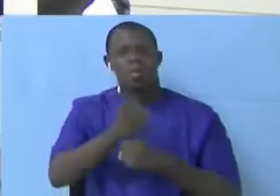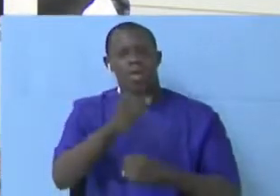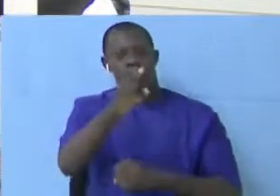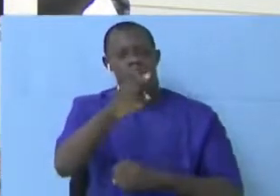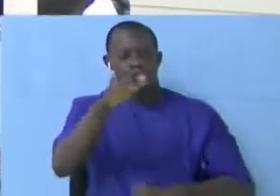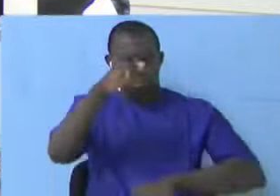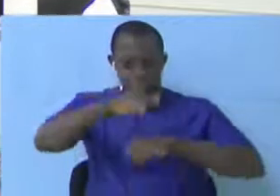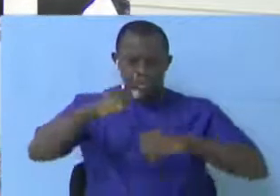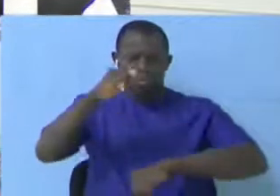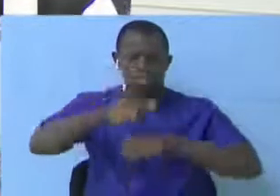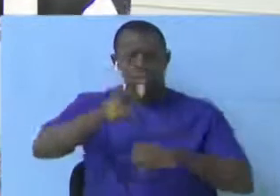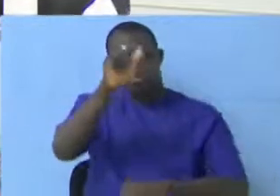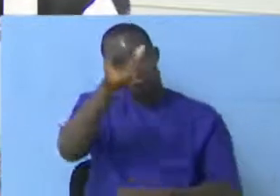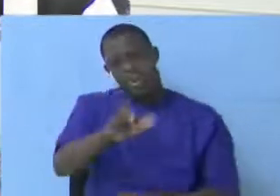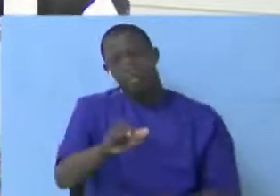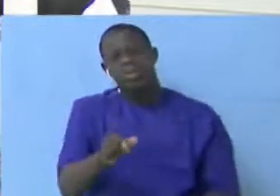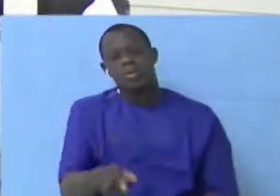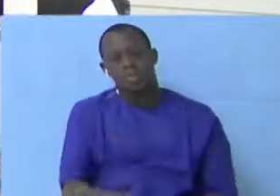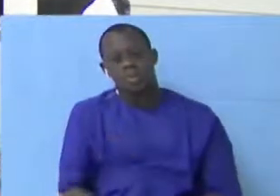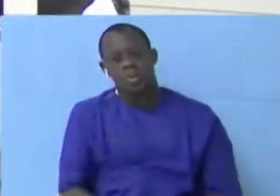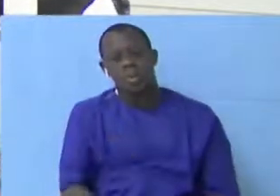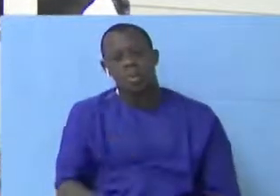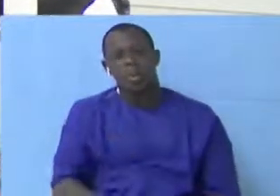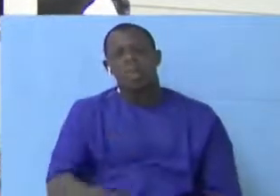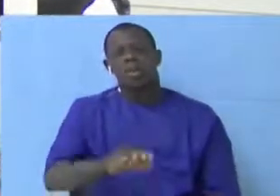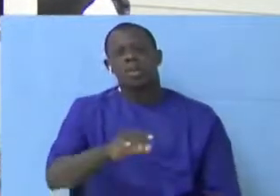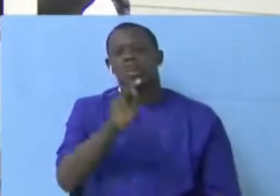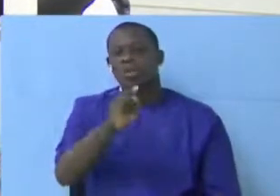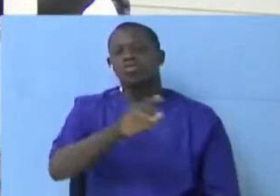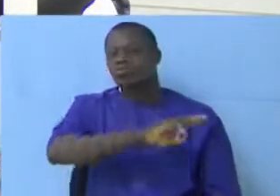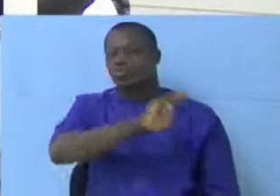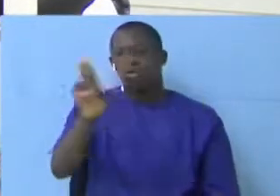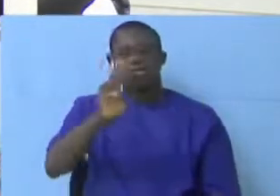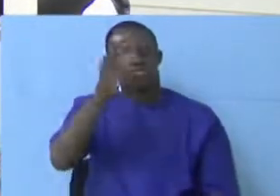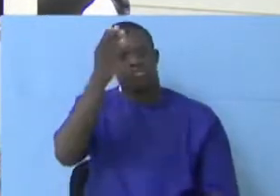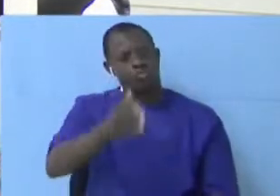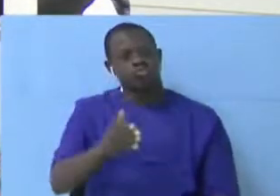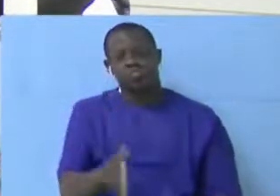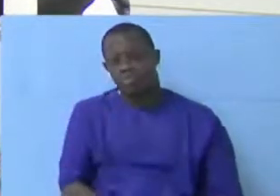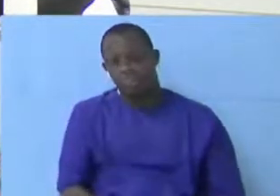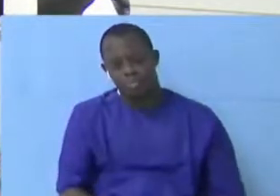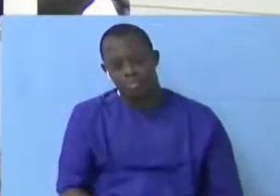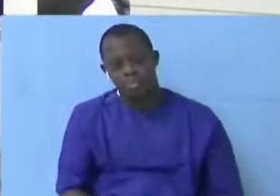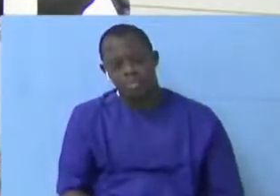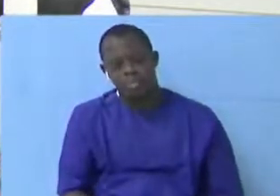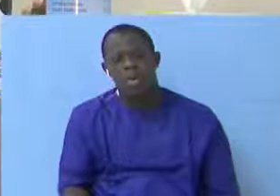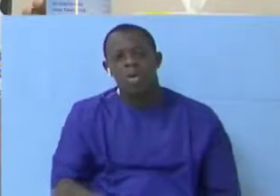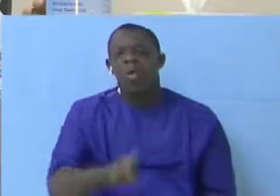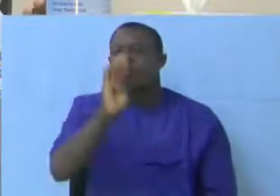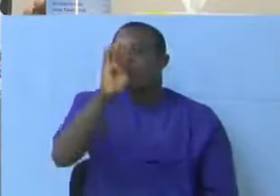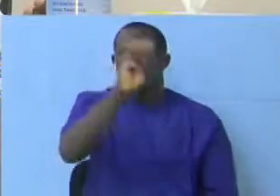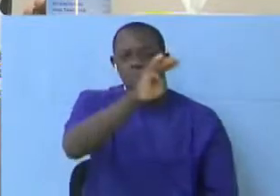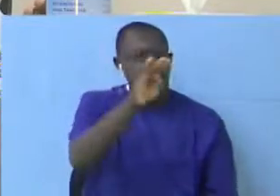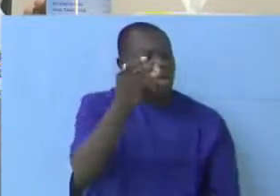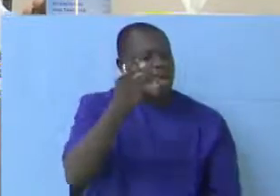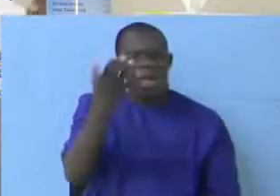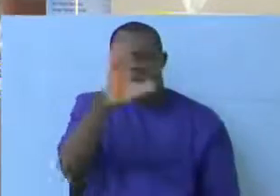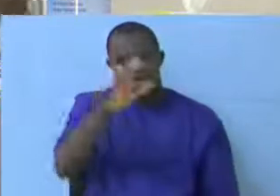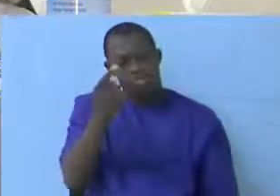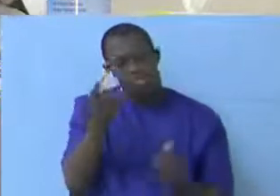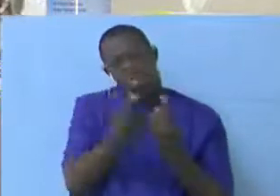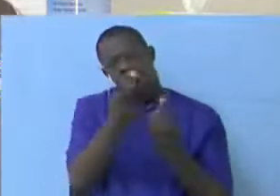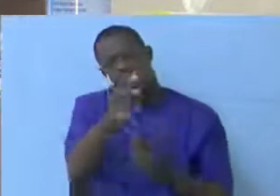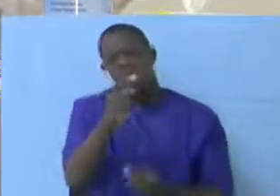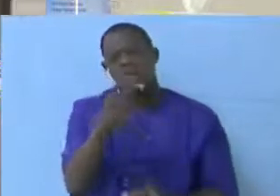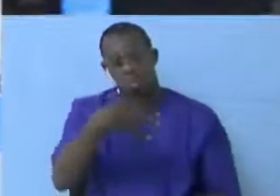torturer. That is very incorrect, counsel. Well, call it whatever you want. But